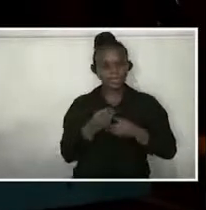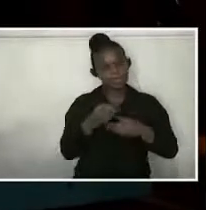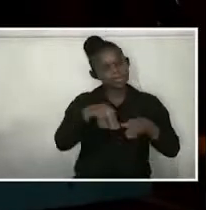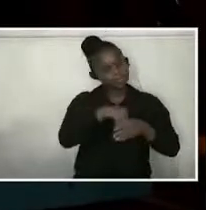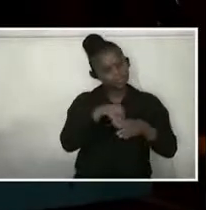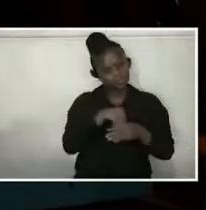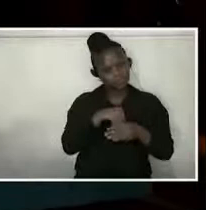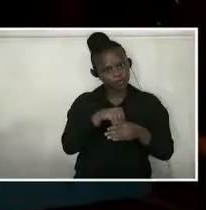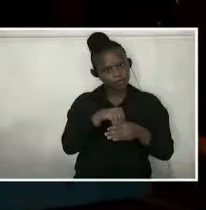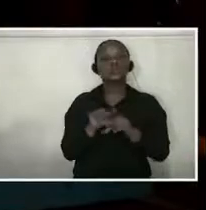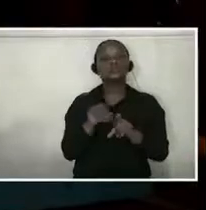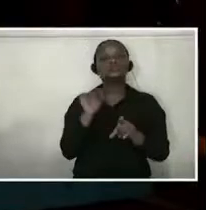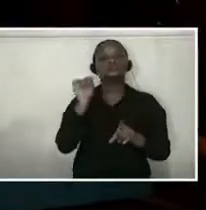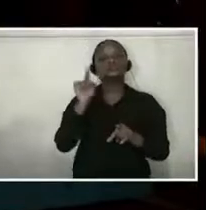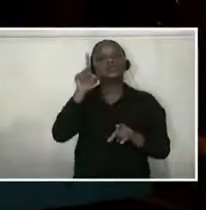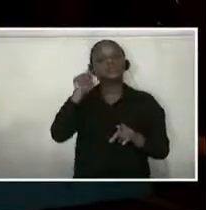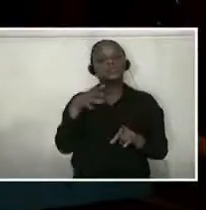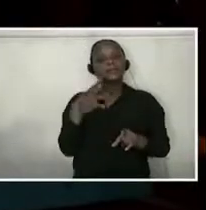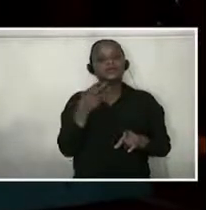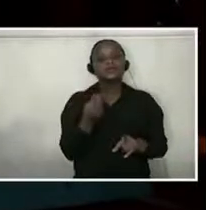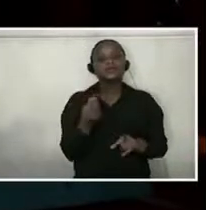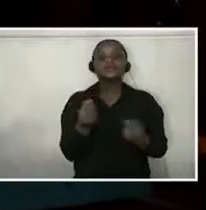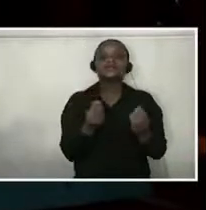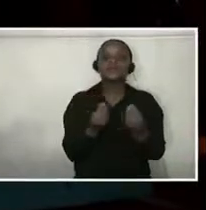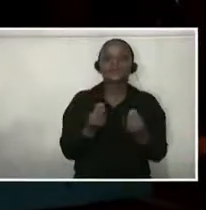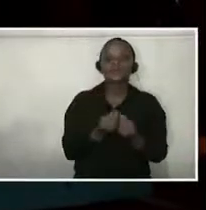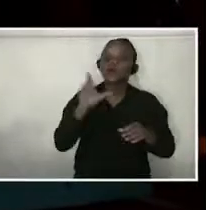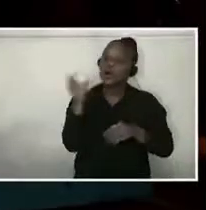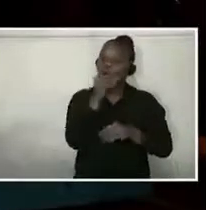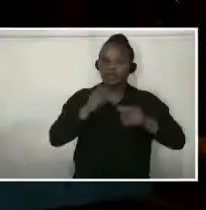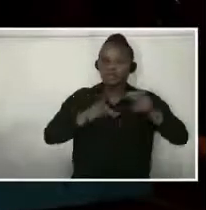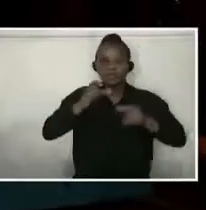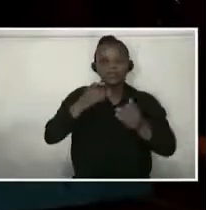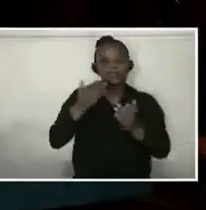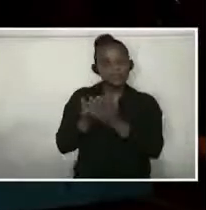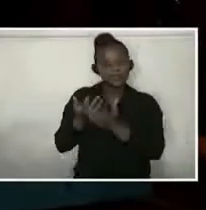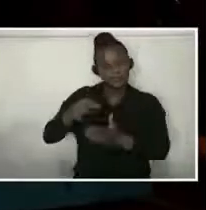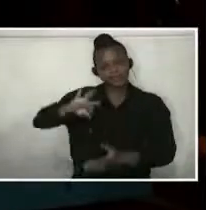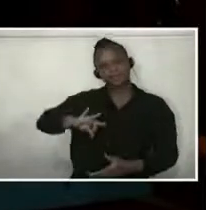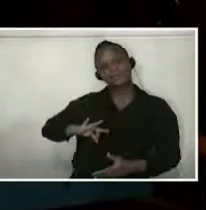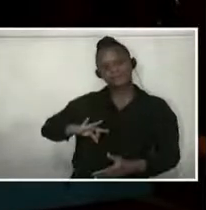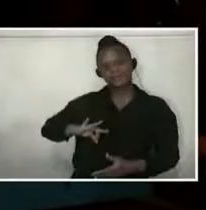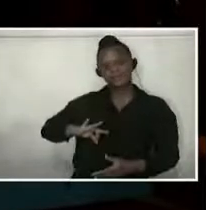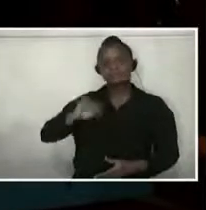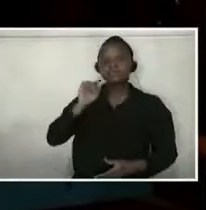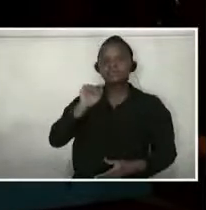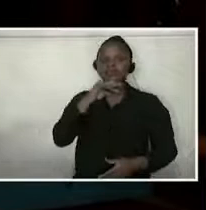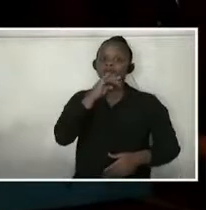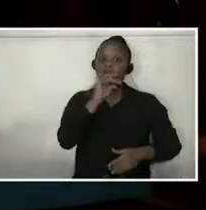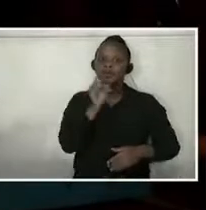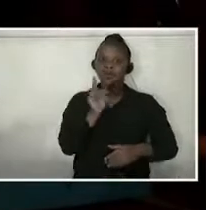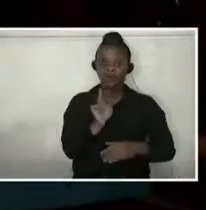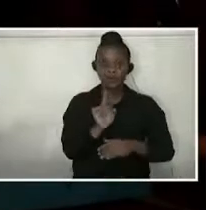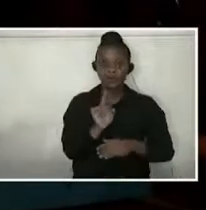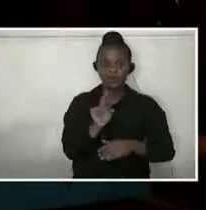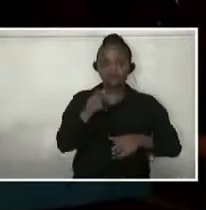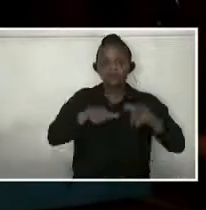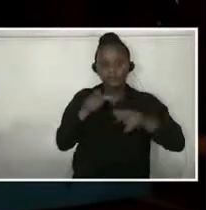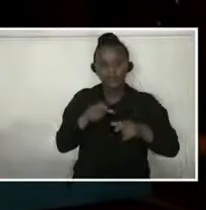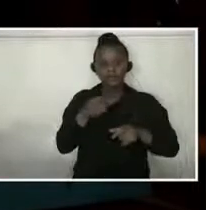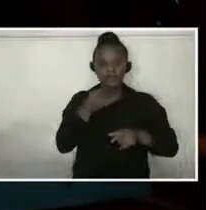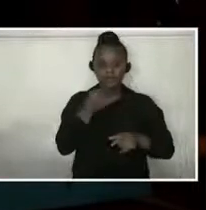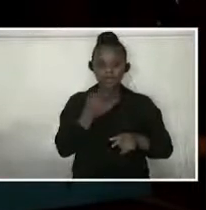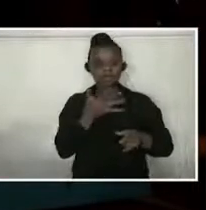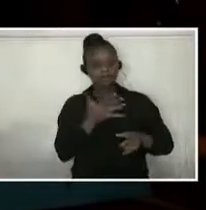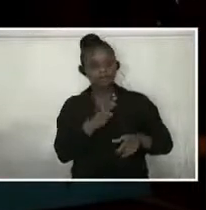be something in it for everyone. There must be a willingness to compromise. So we